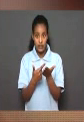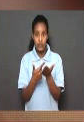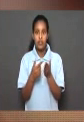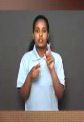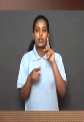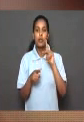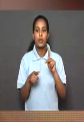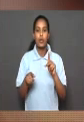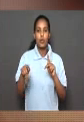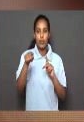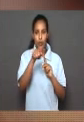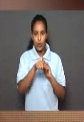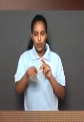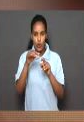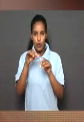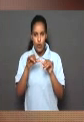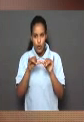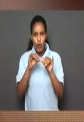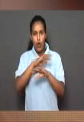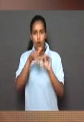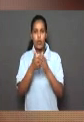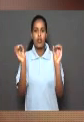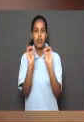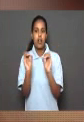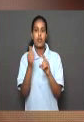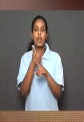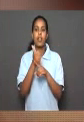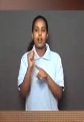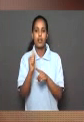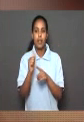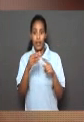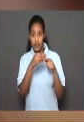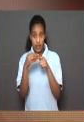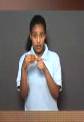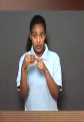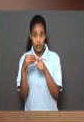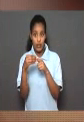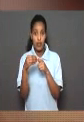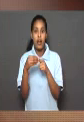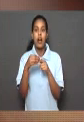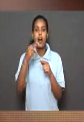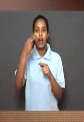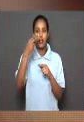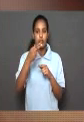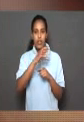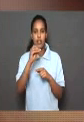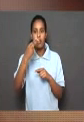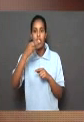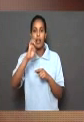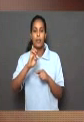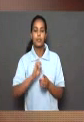P block contains all of the nonmetals except for hydrogen and